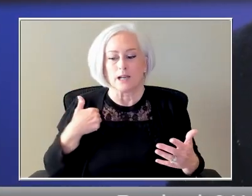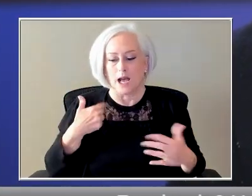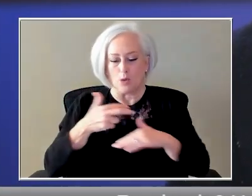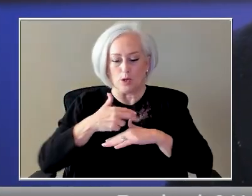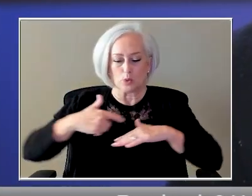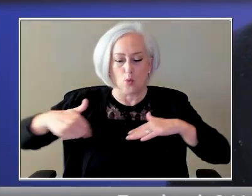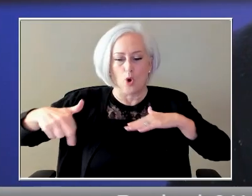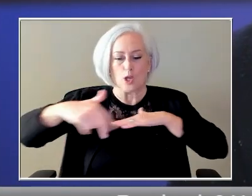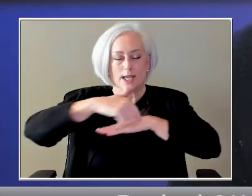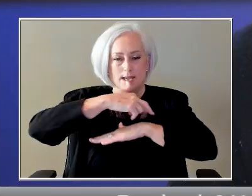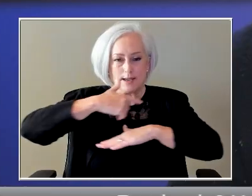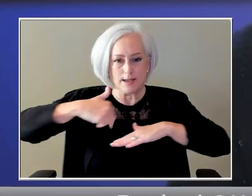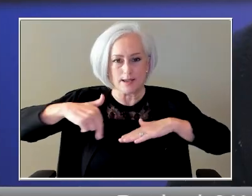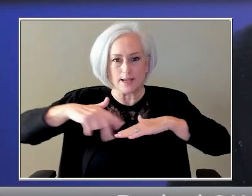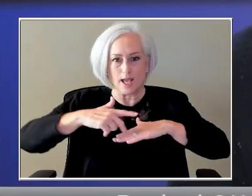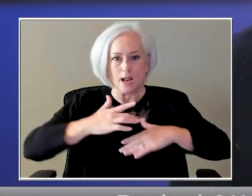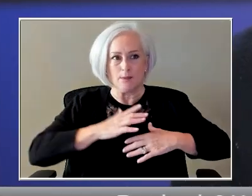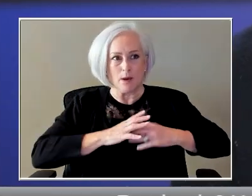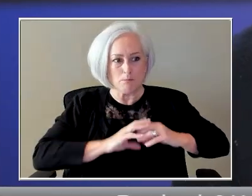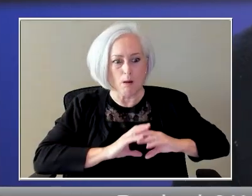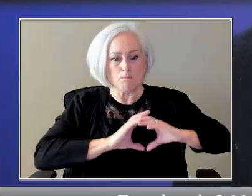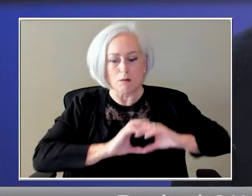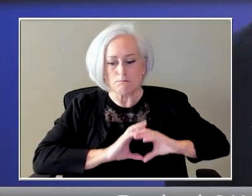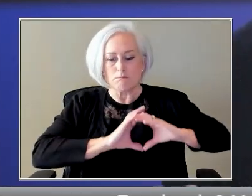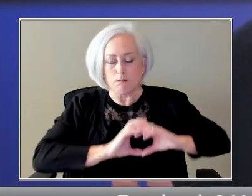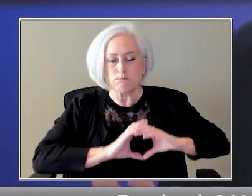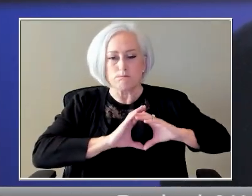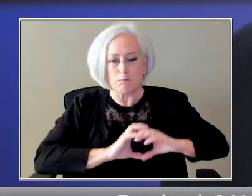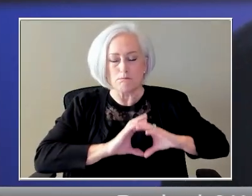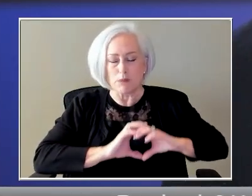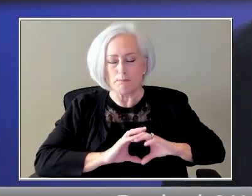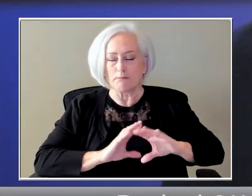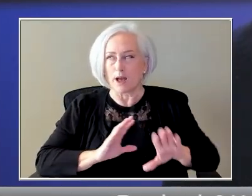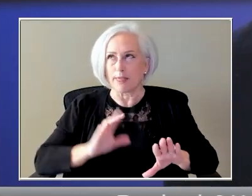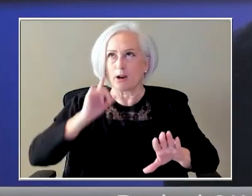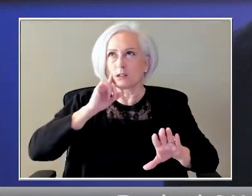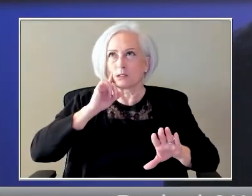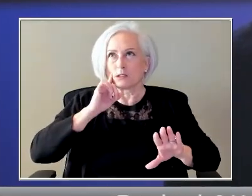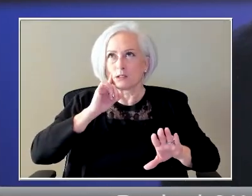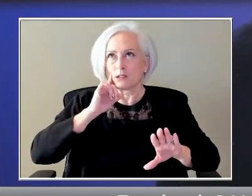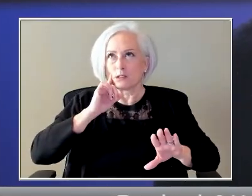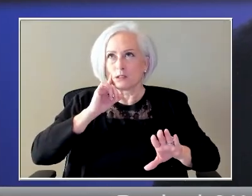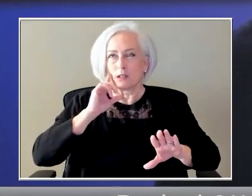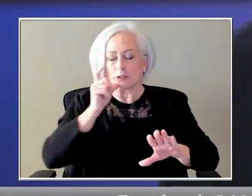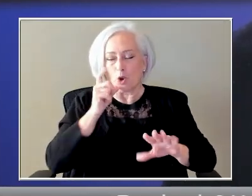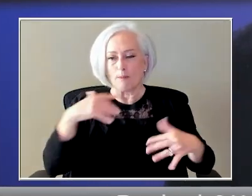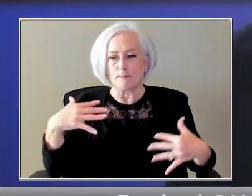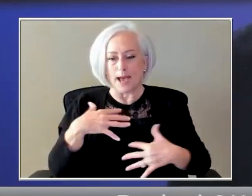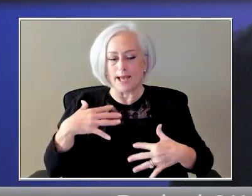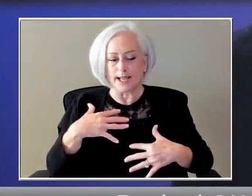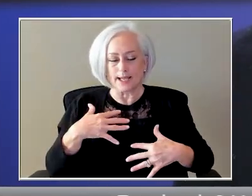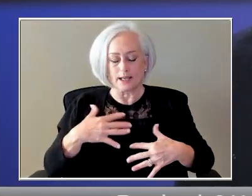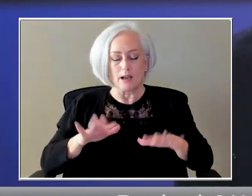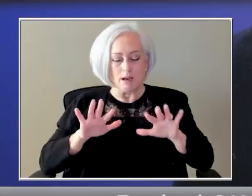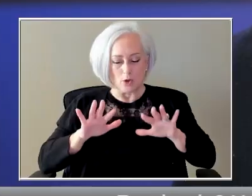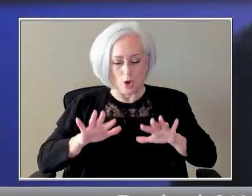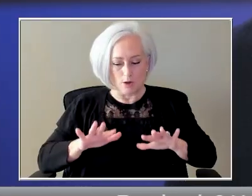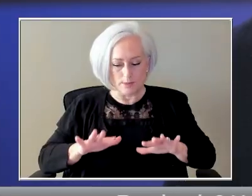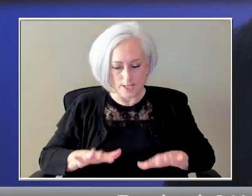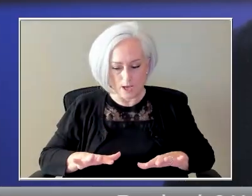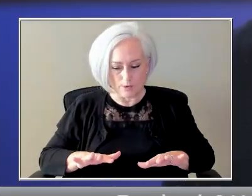my heart was pumping really, really fast. And I was like, okay, don't panic, calm down. You were told that this would probably